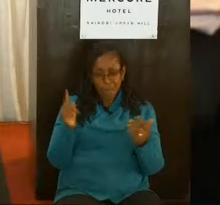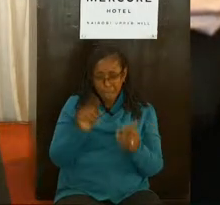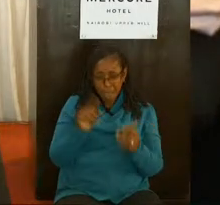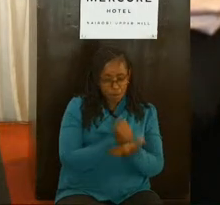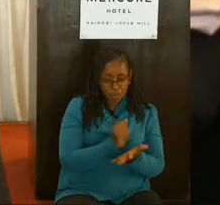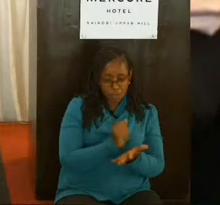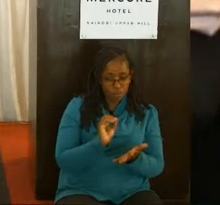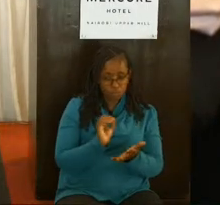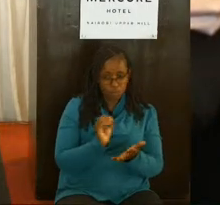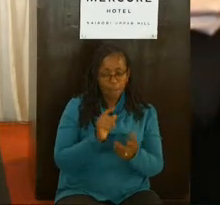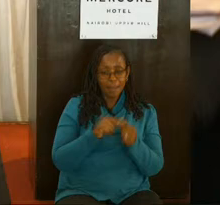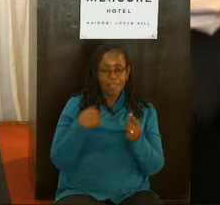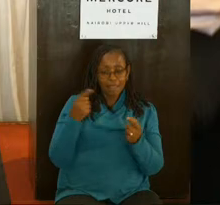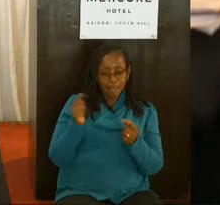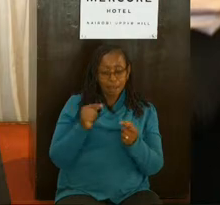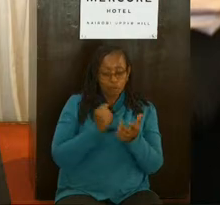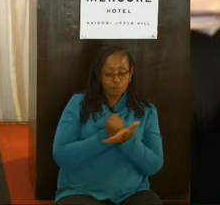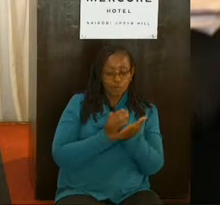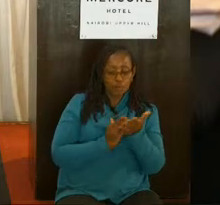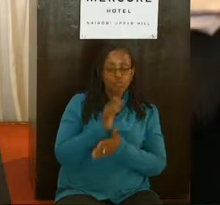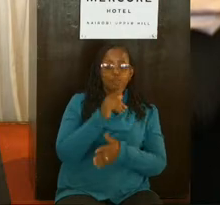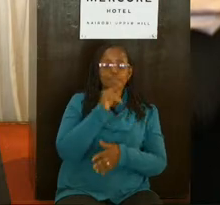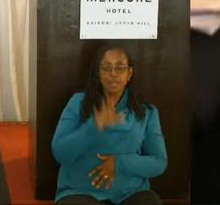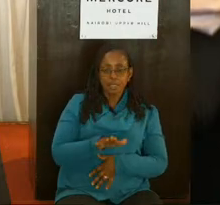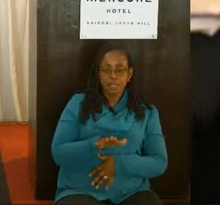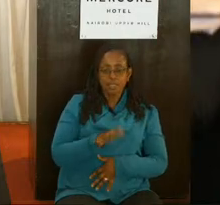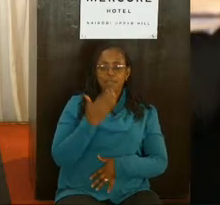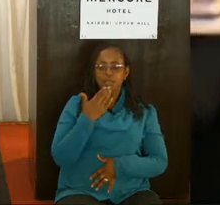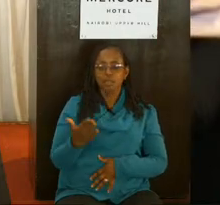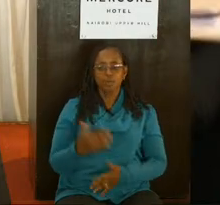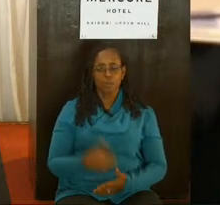they come to the offices through their parents Asante